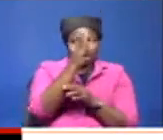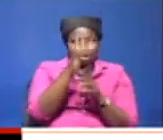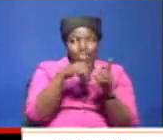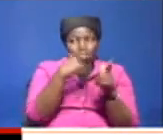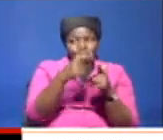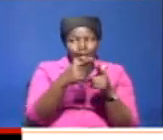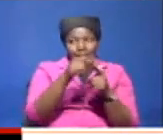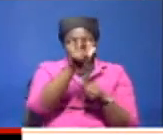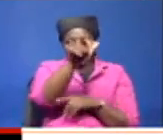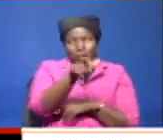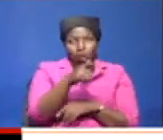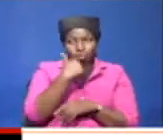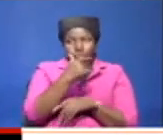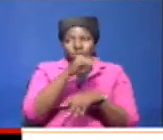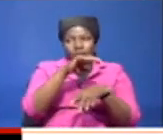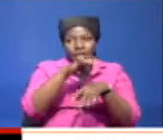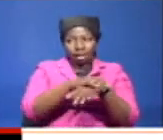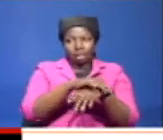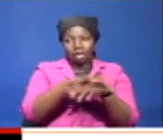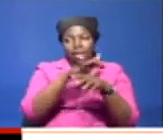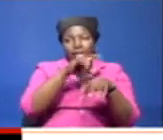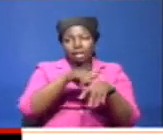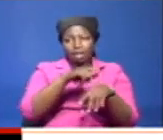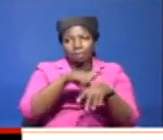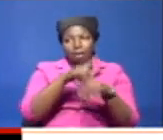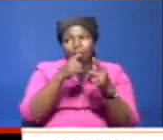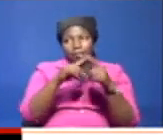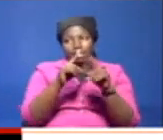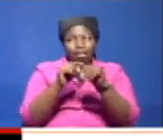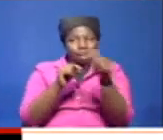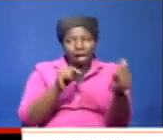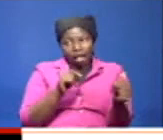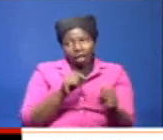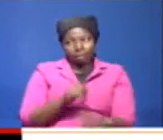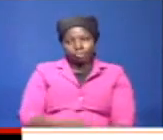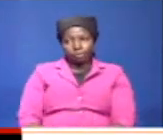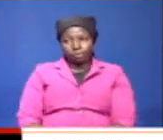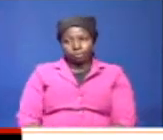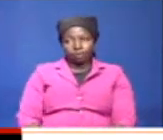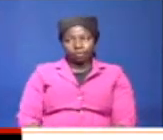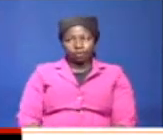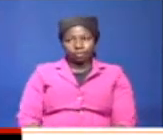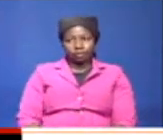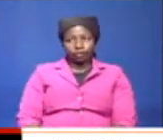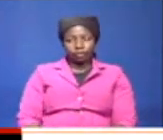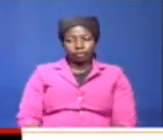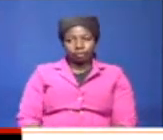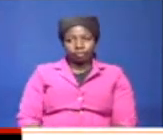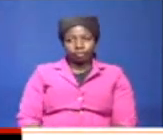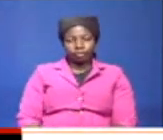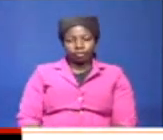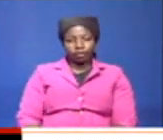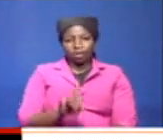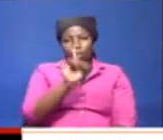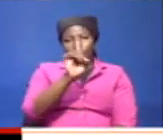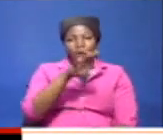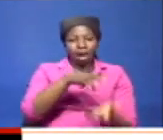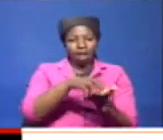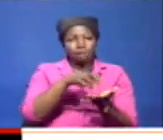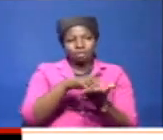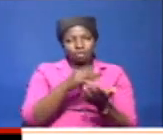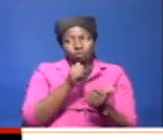who can snap at a moment. Now, the other one that I would like to come to is one incident that